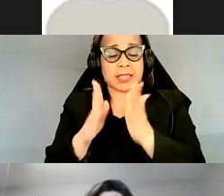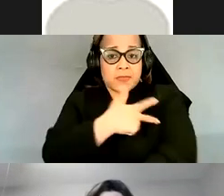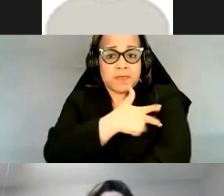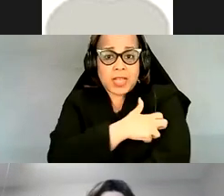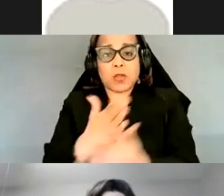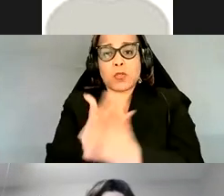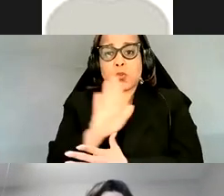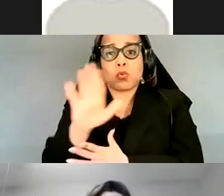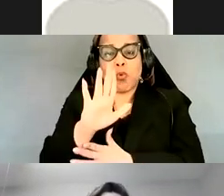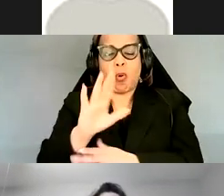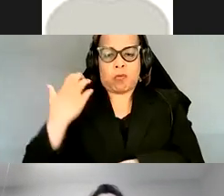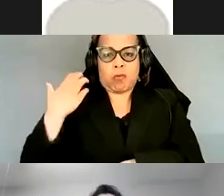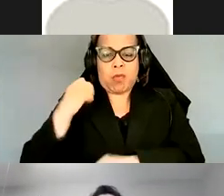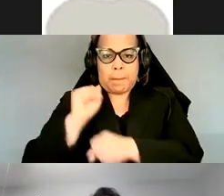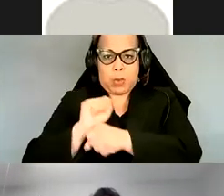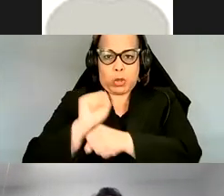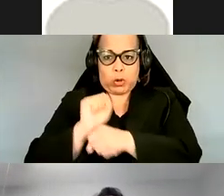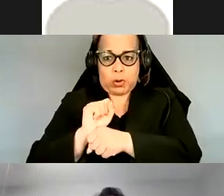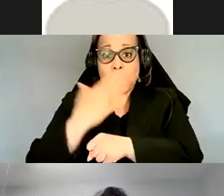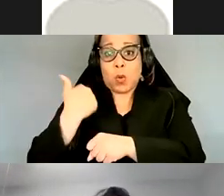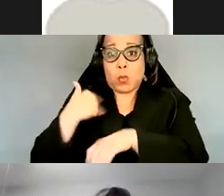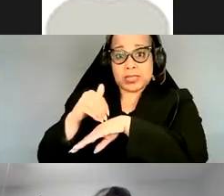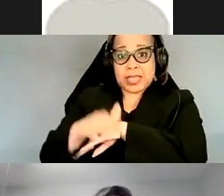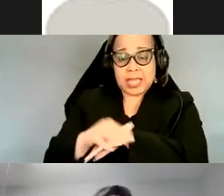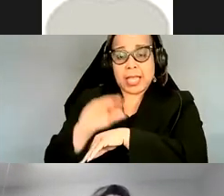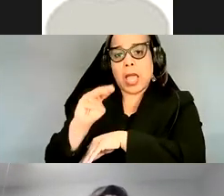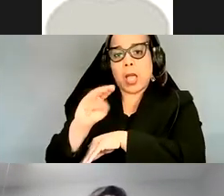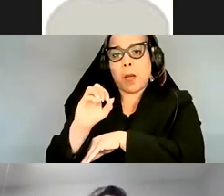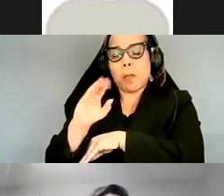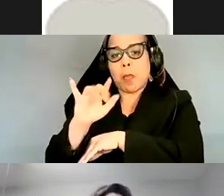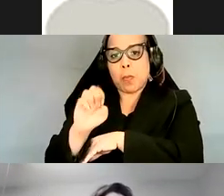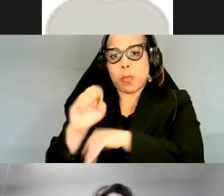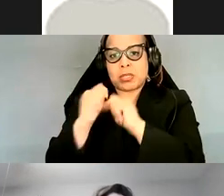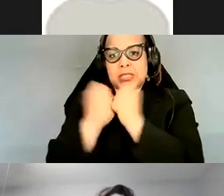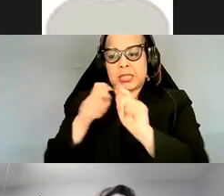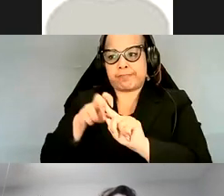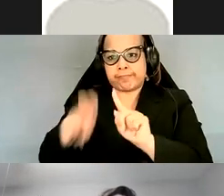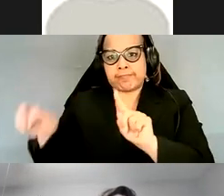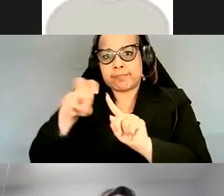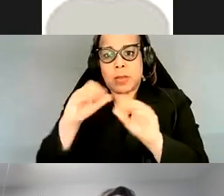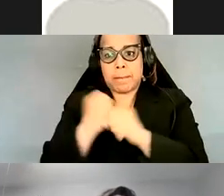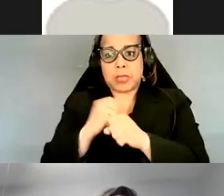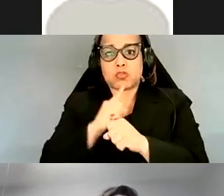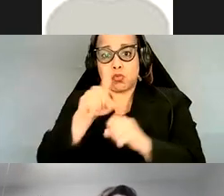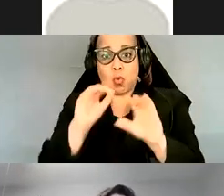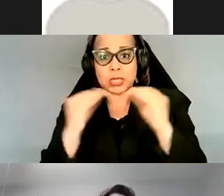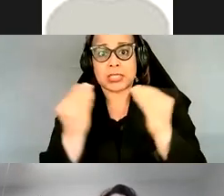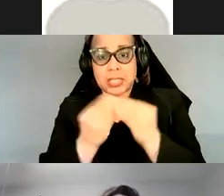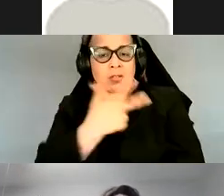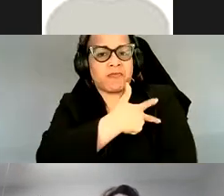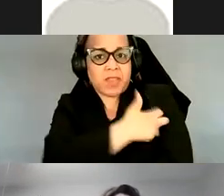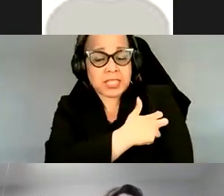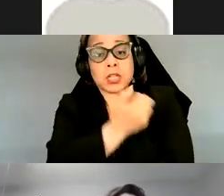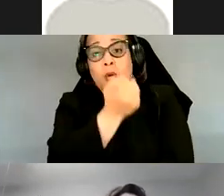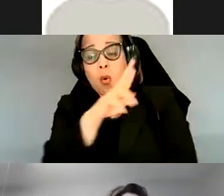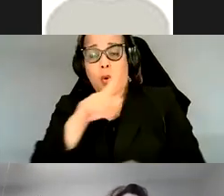through your employer, either because we're sending out mobile teams to make sure that your organization is vaccinated, or because